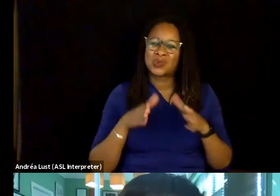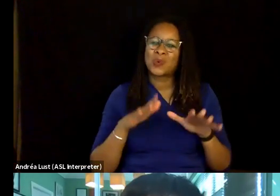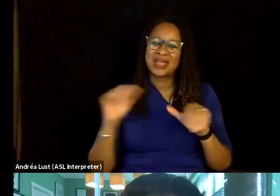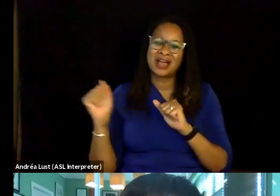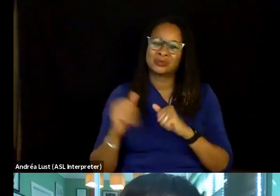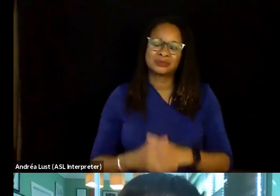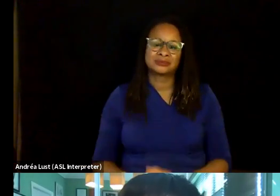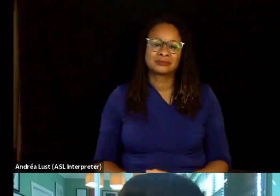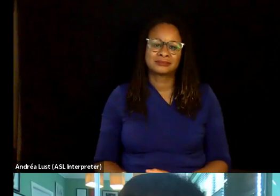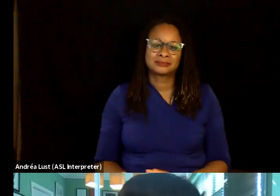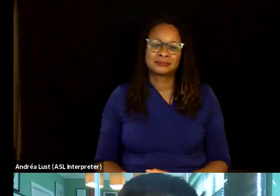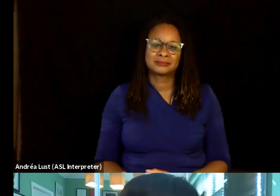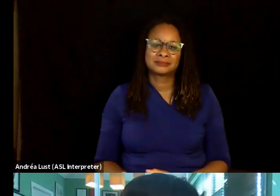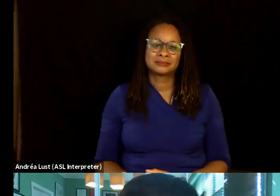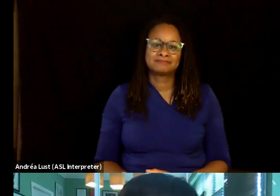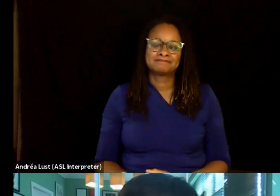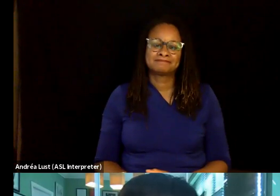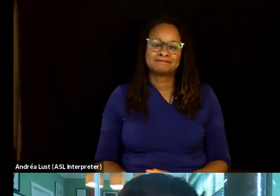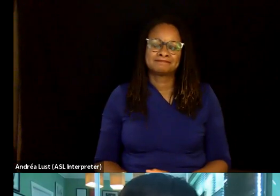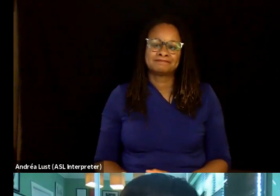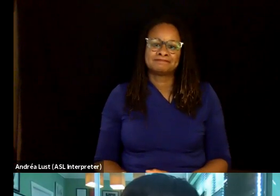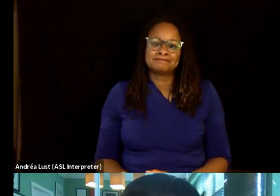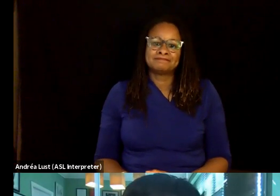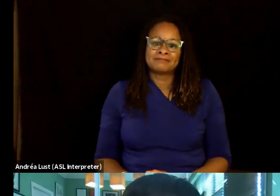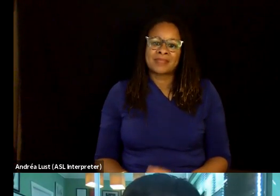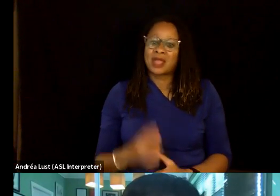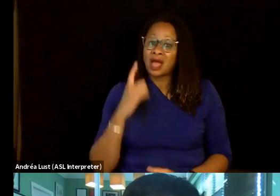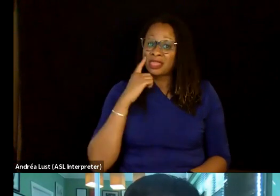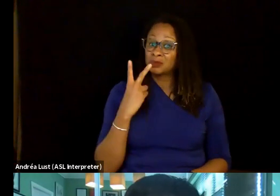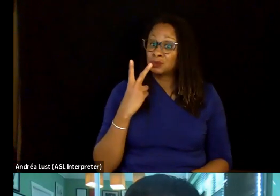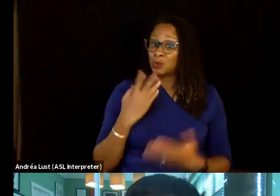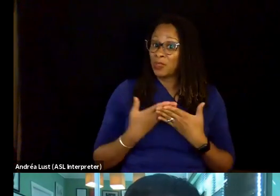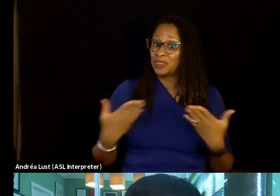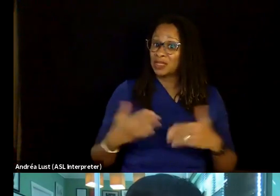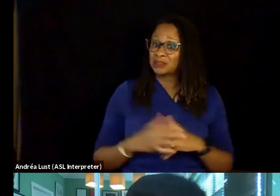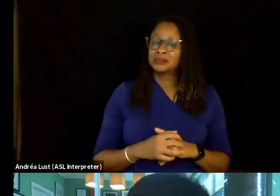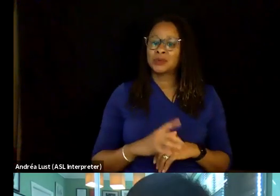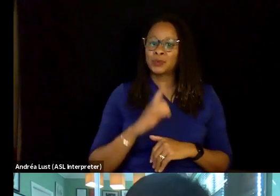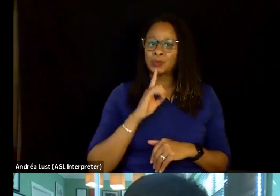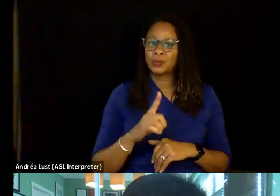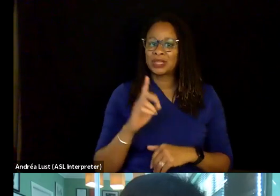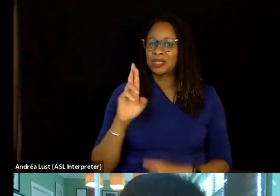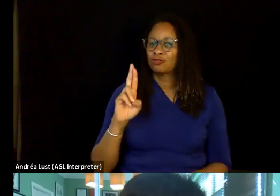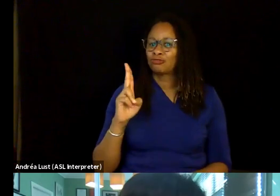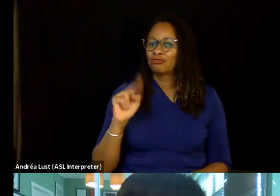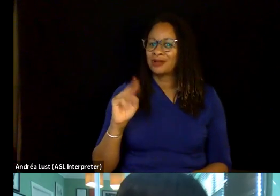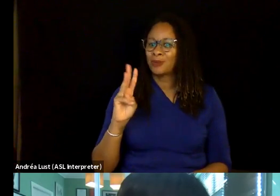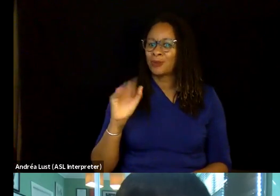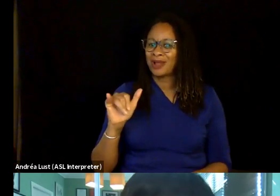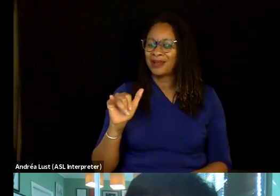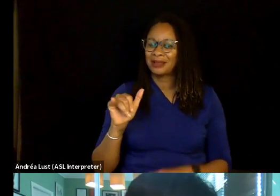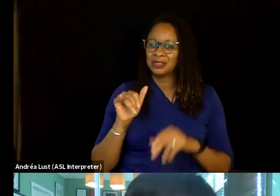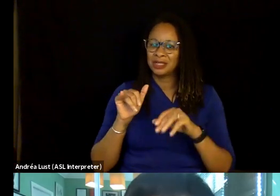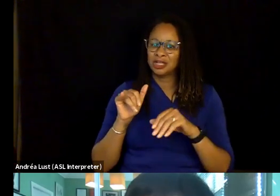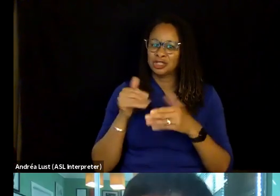think two things. You know, definitely the runway is shorter, and it got